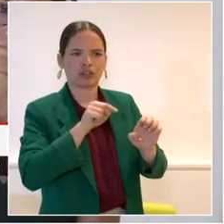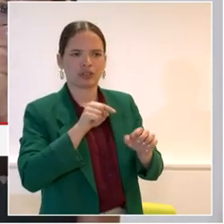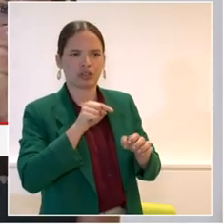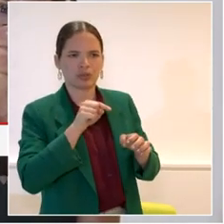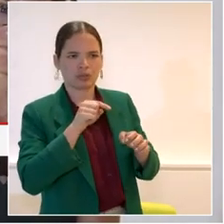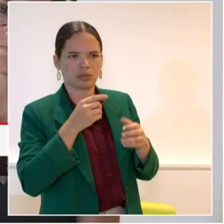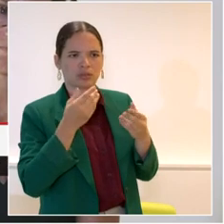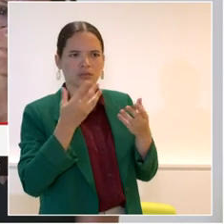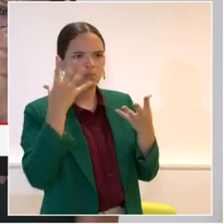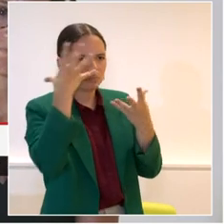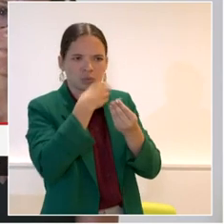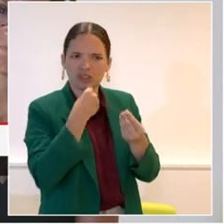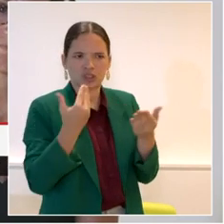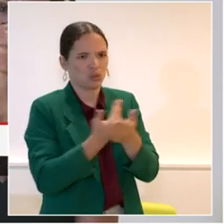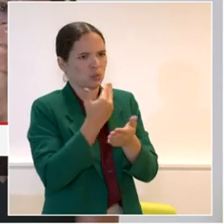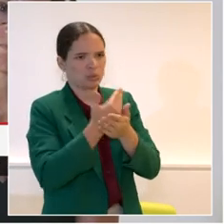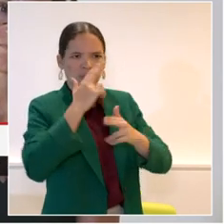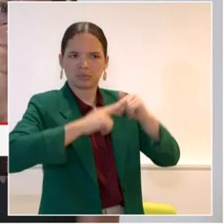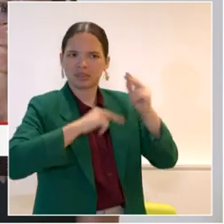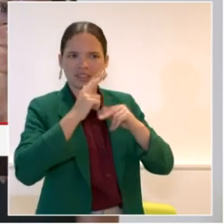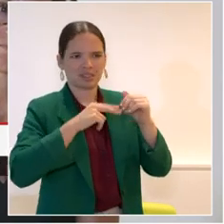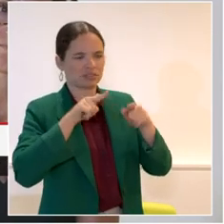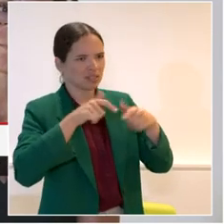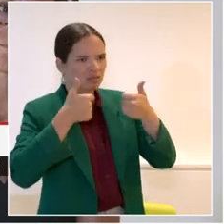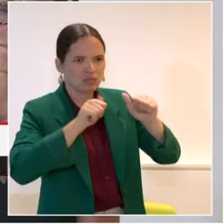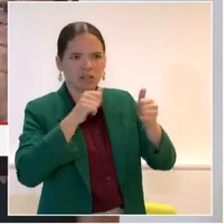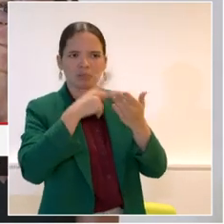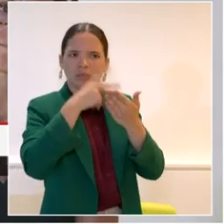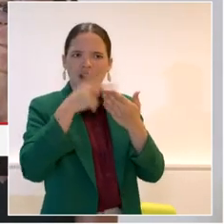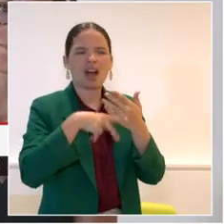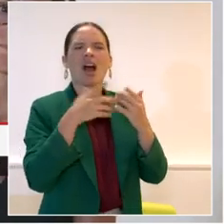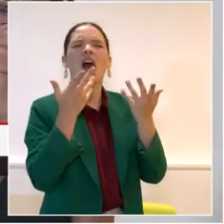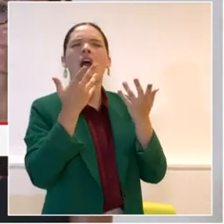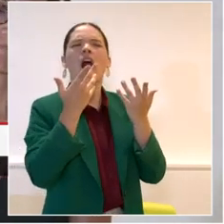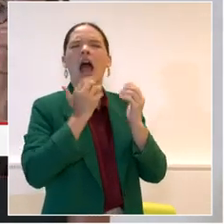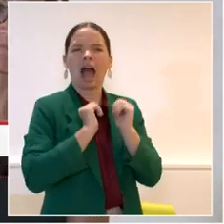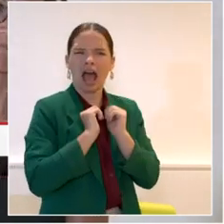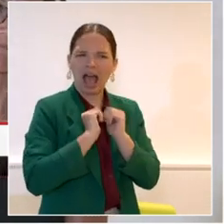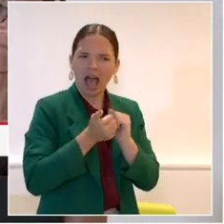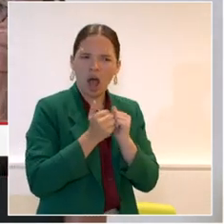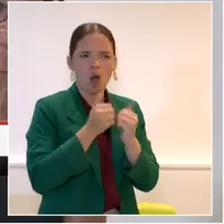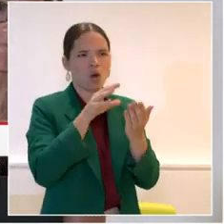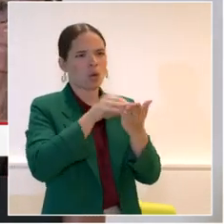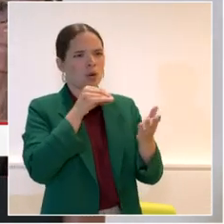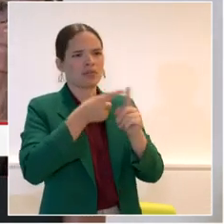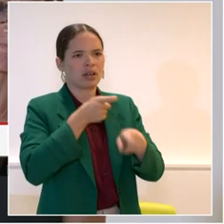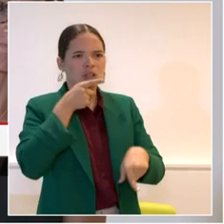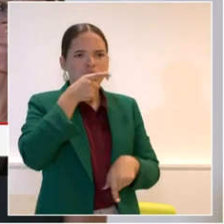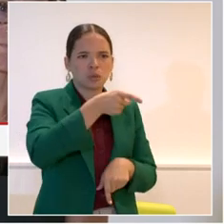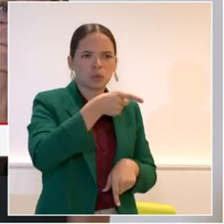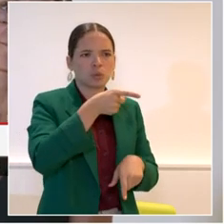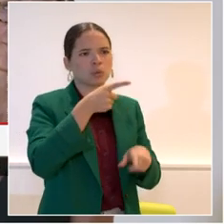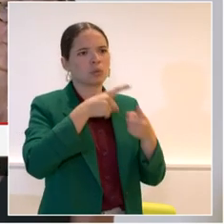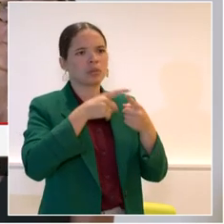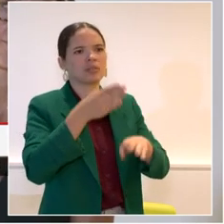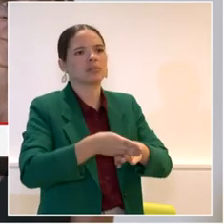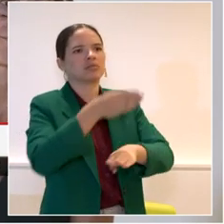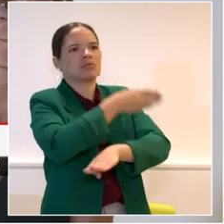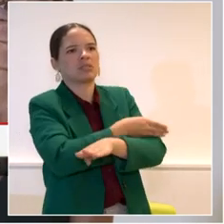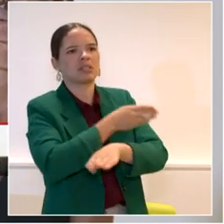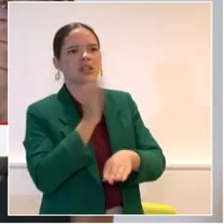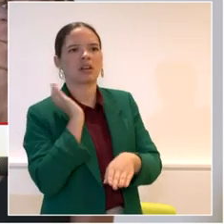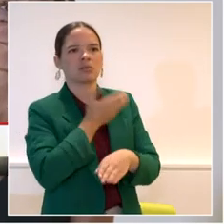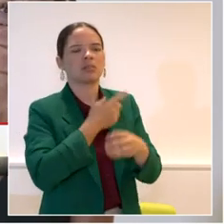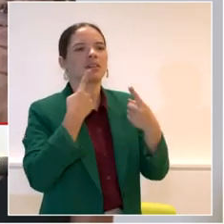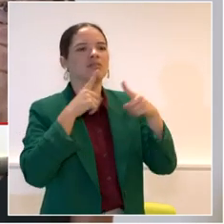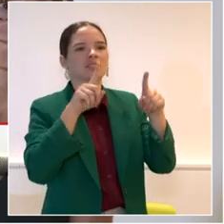facility and the new pilot programs? How can we take some of those lessons and increase our effectiveness with the disabled